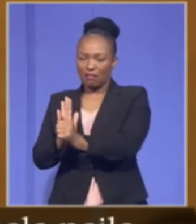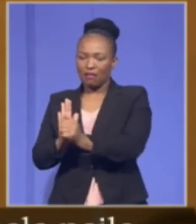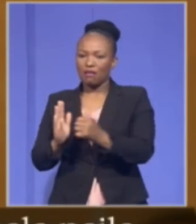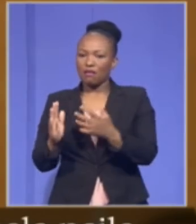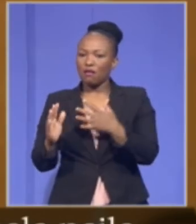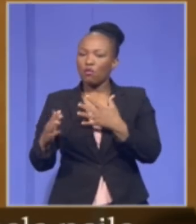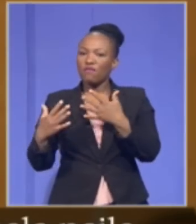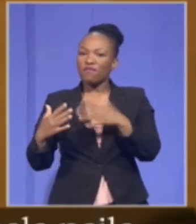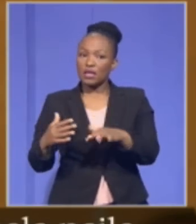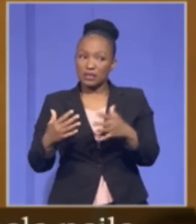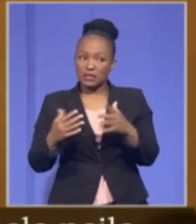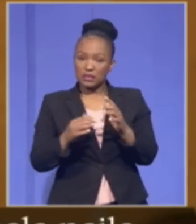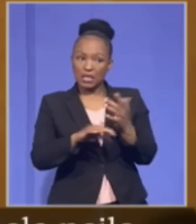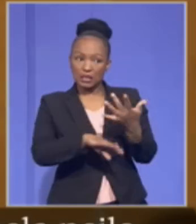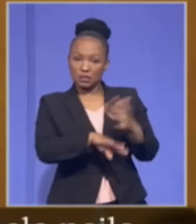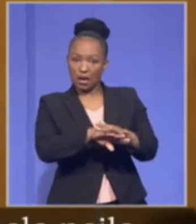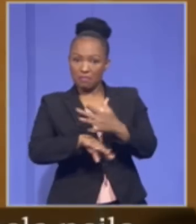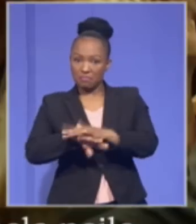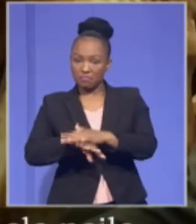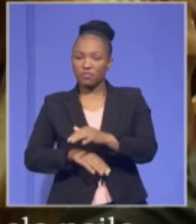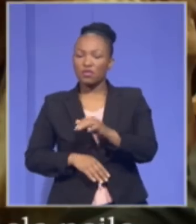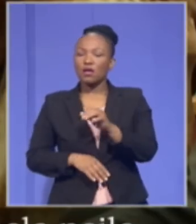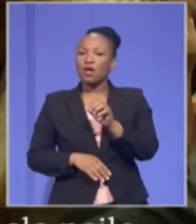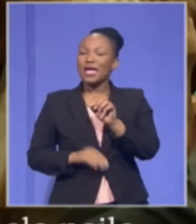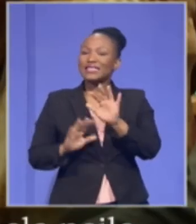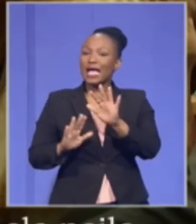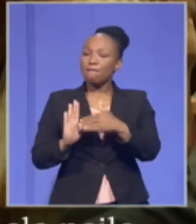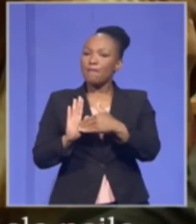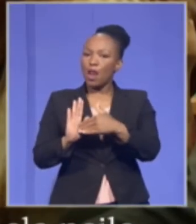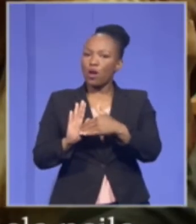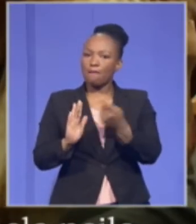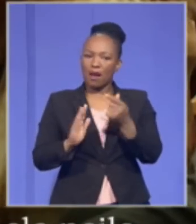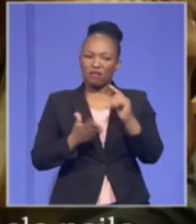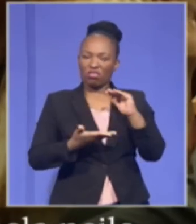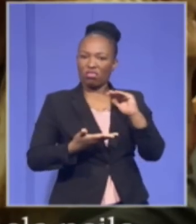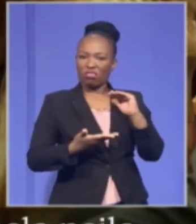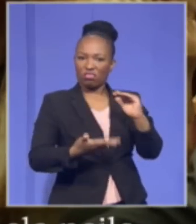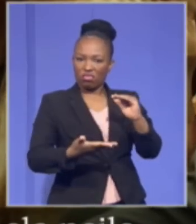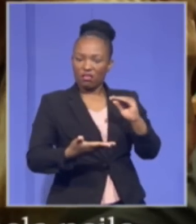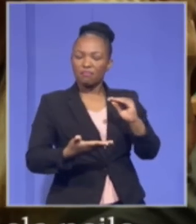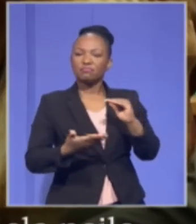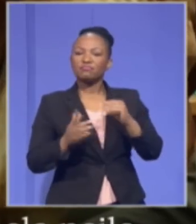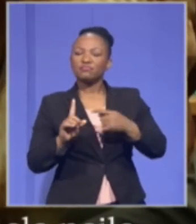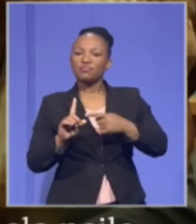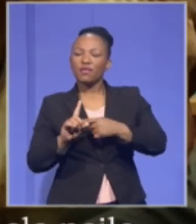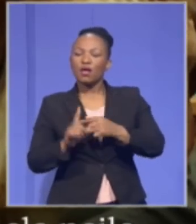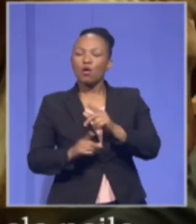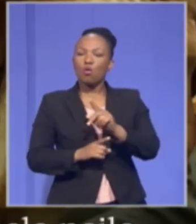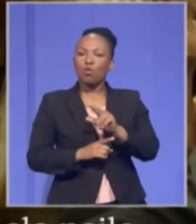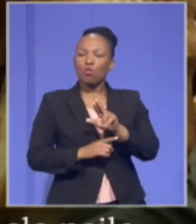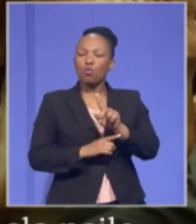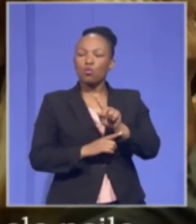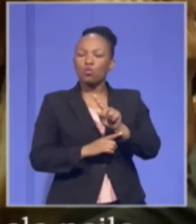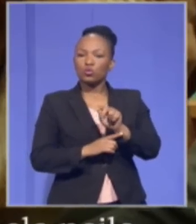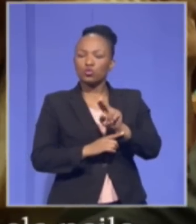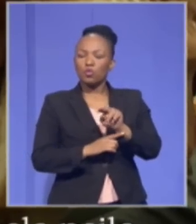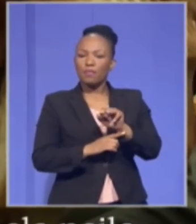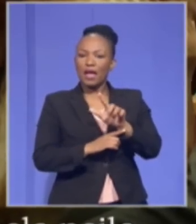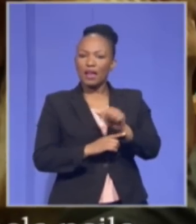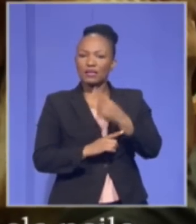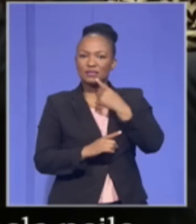tša di-insurance tša go balwa go diranta tše dimilione tše 10. Sersanta Kutumela o fane ka bohlatse bja gore o hweditše makgolokgolo